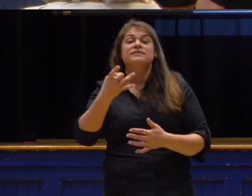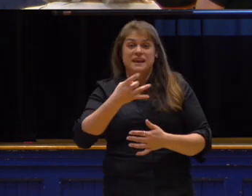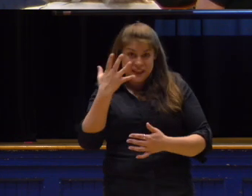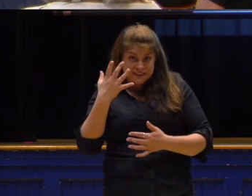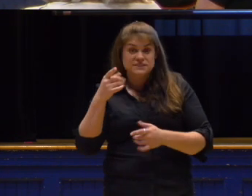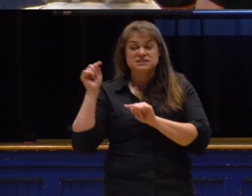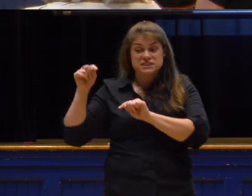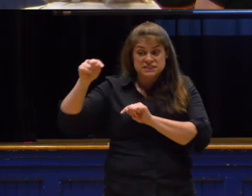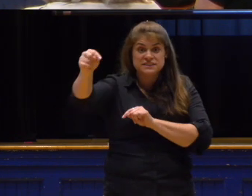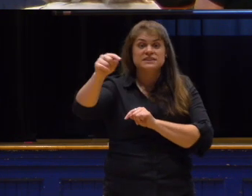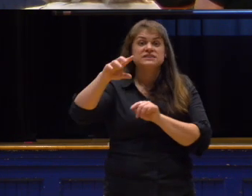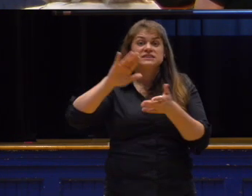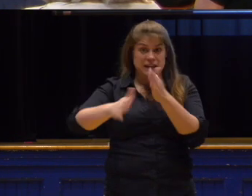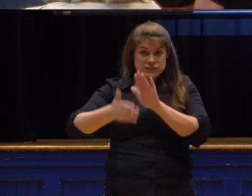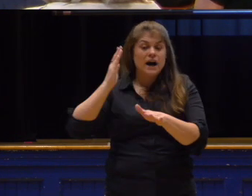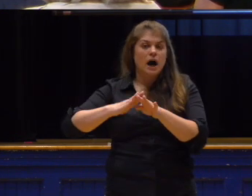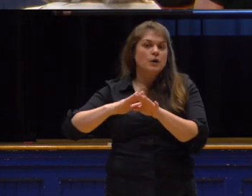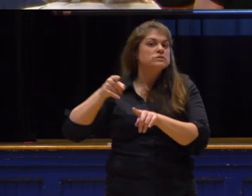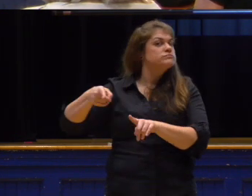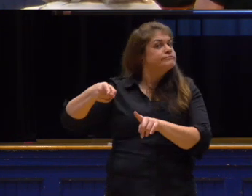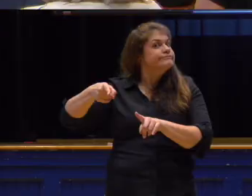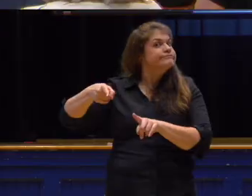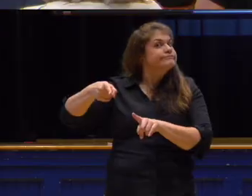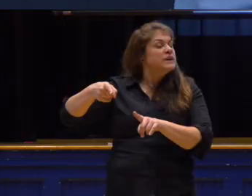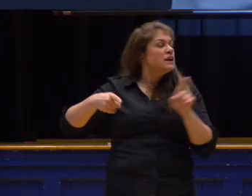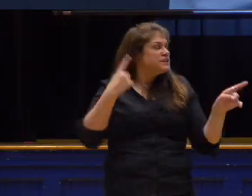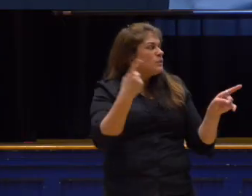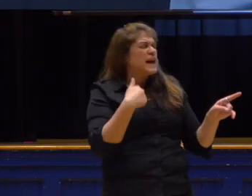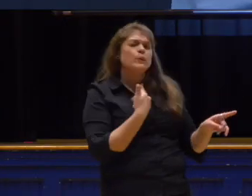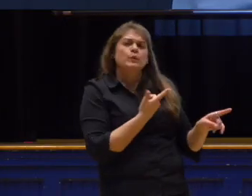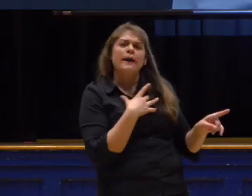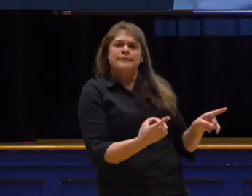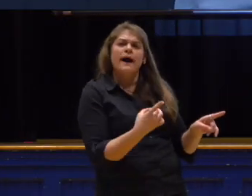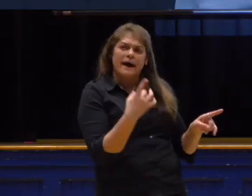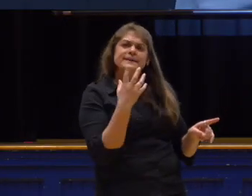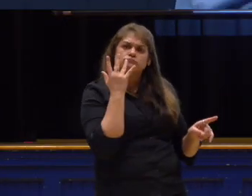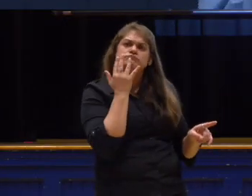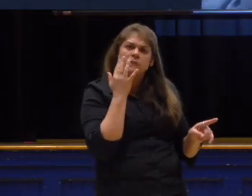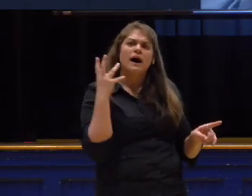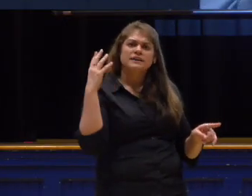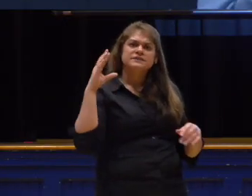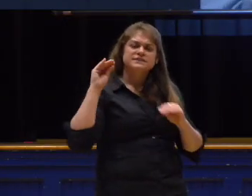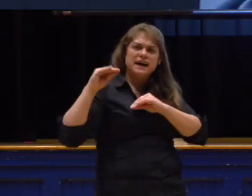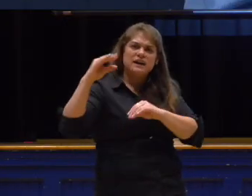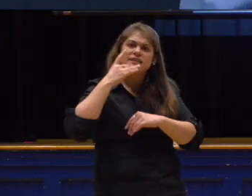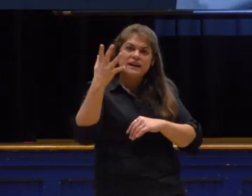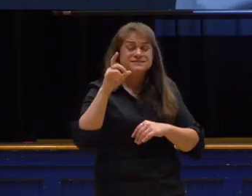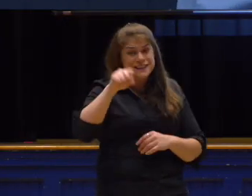spotlight put on it. Some people have said to me, hey, that lighting downtown looks good. Well, yeah, we've had to add